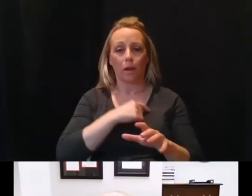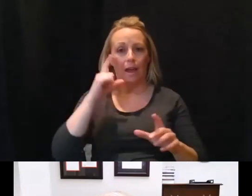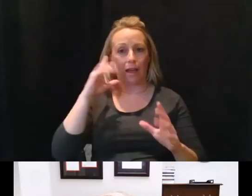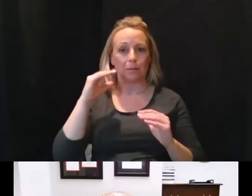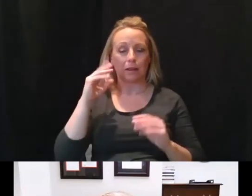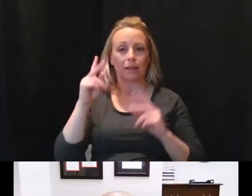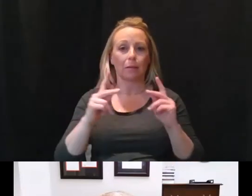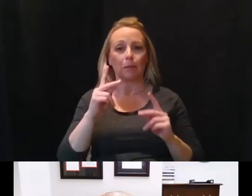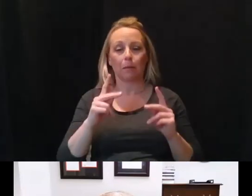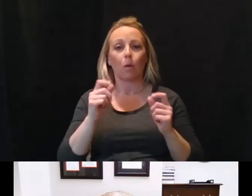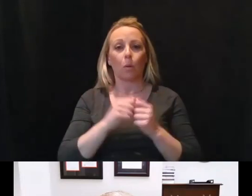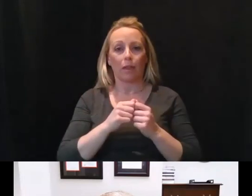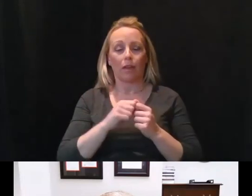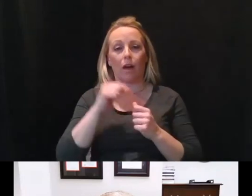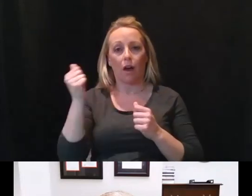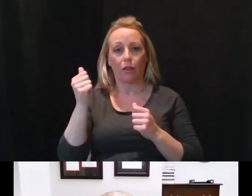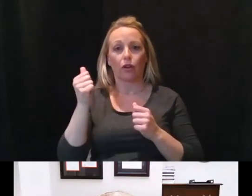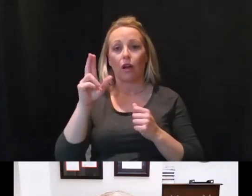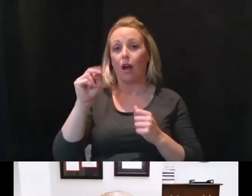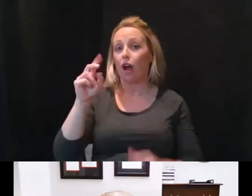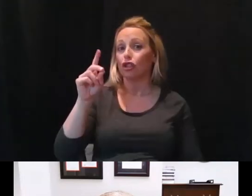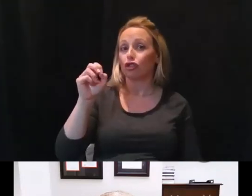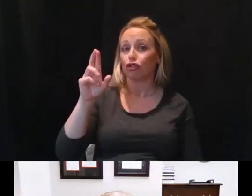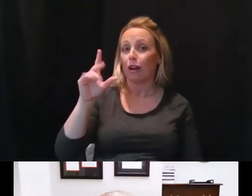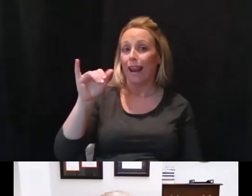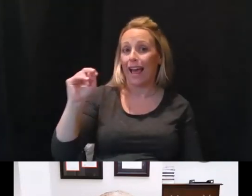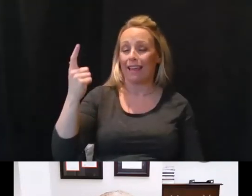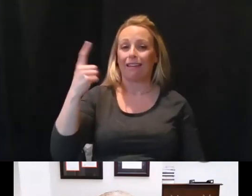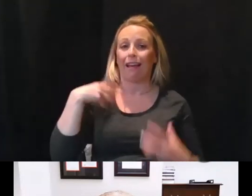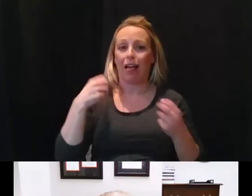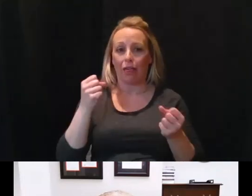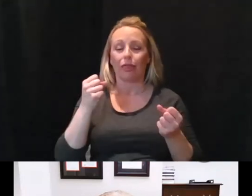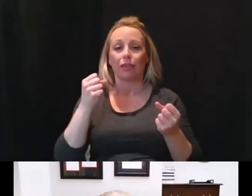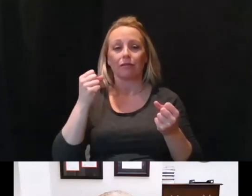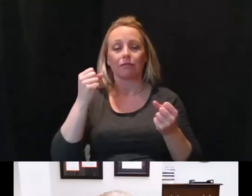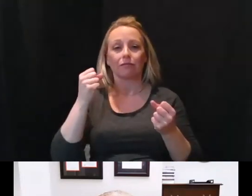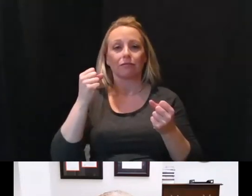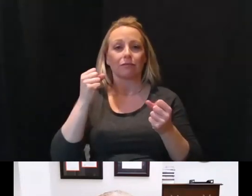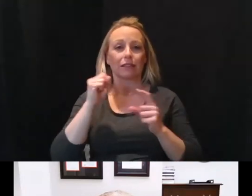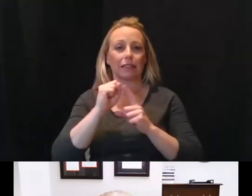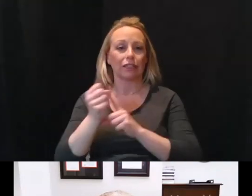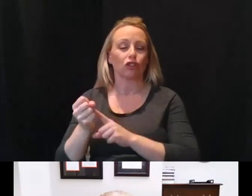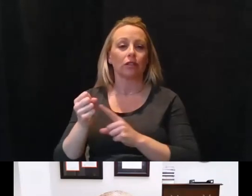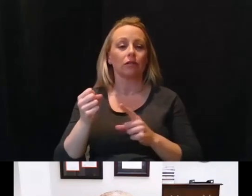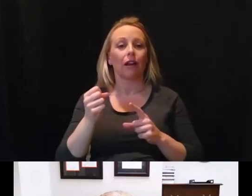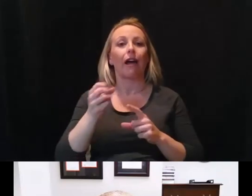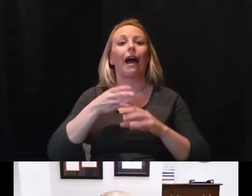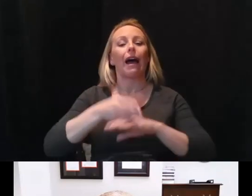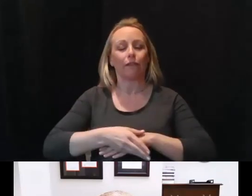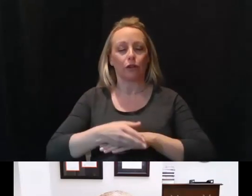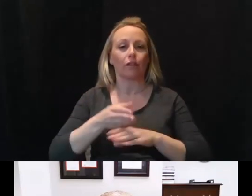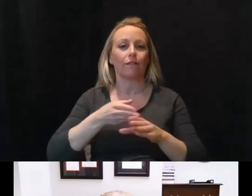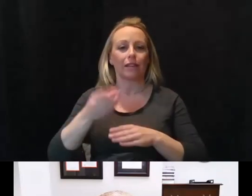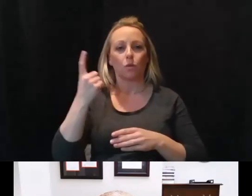with underlying health conditions will be identified in a later priority group after Phase 1B.